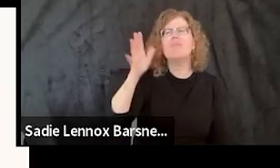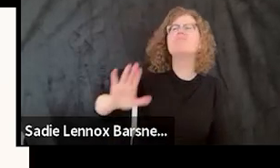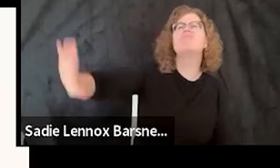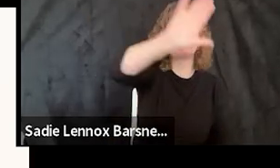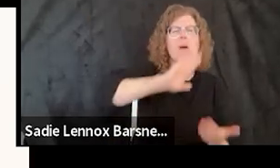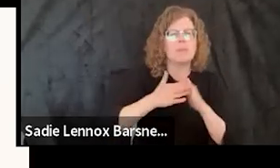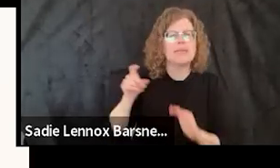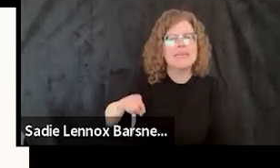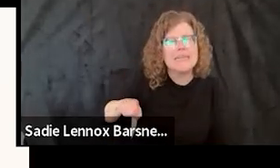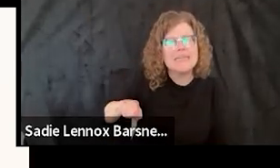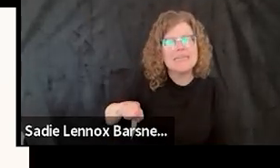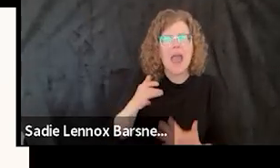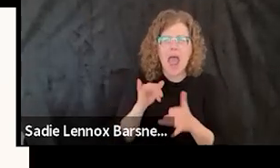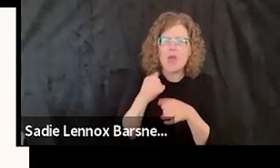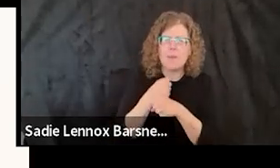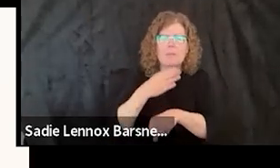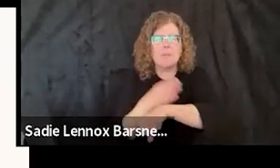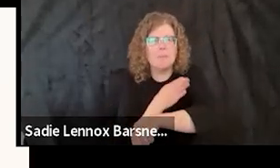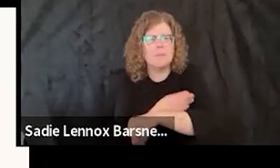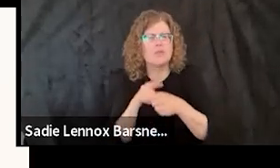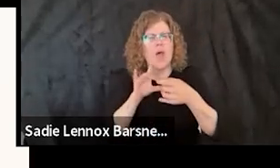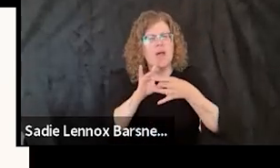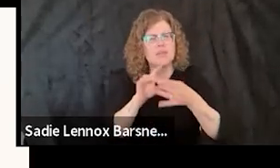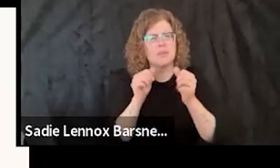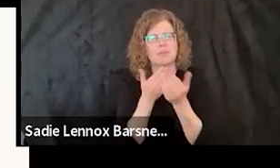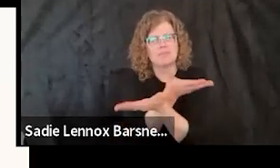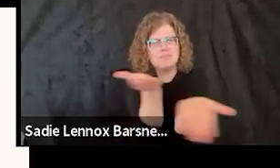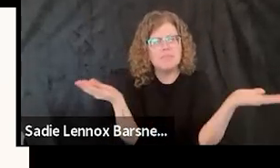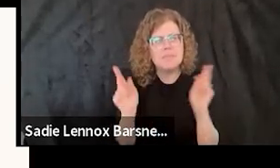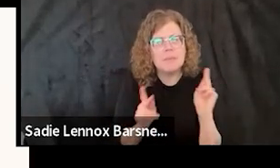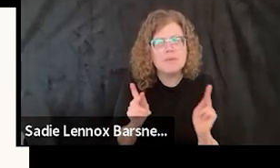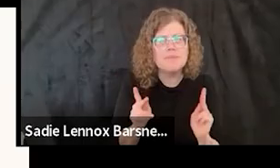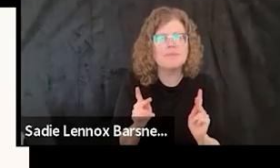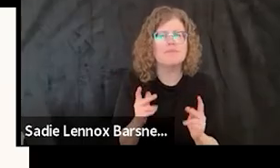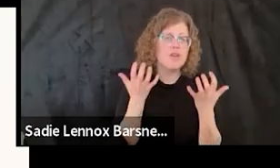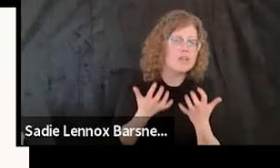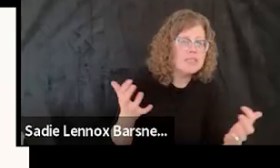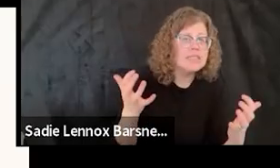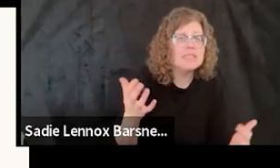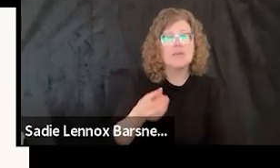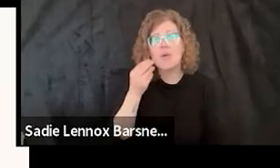connect, share, or build your relationships, audiences, or sense of community in the